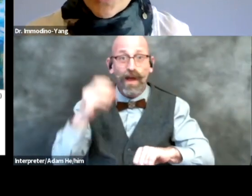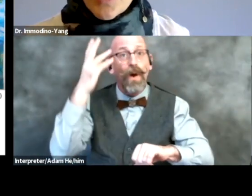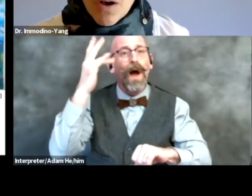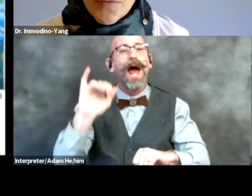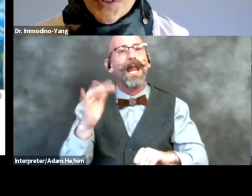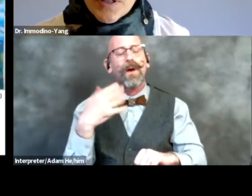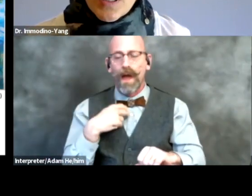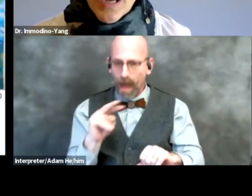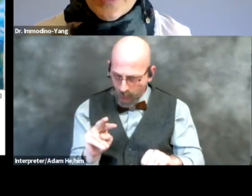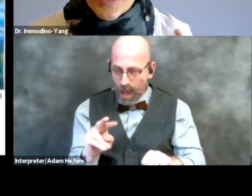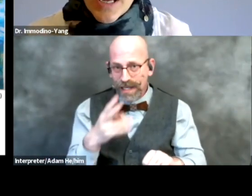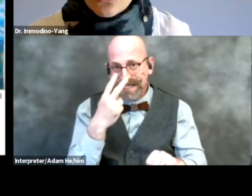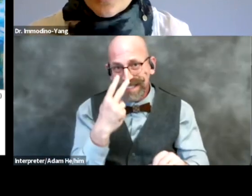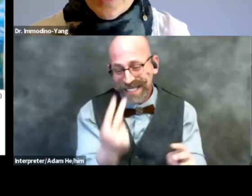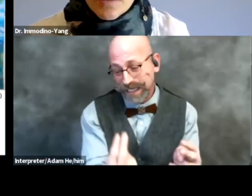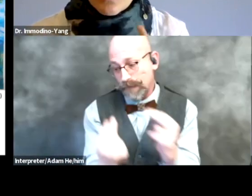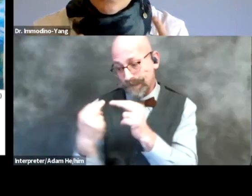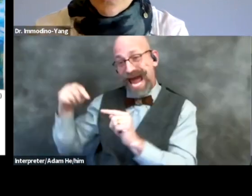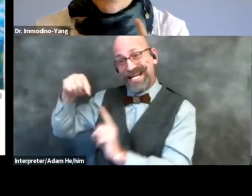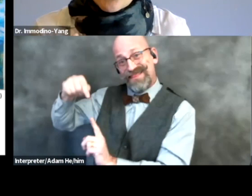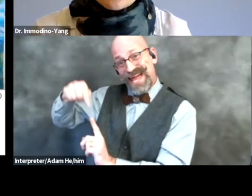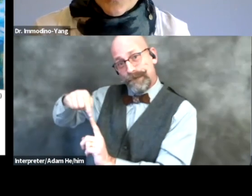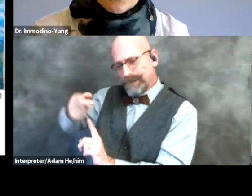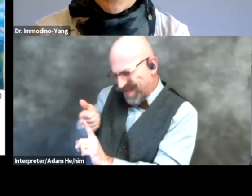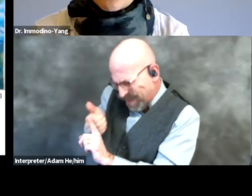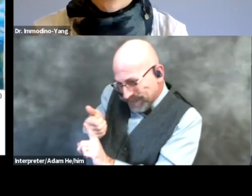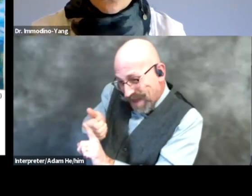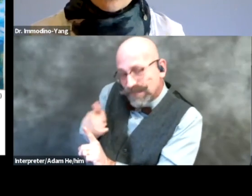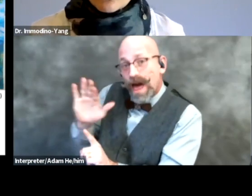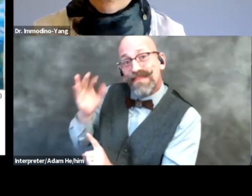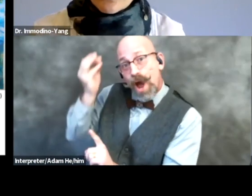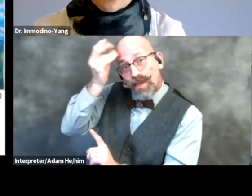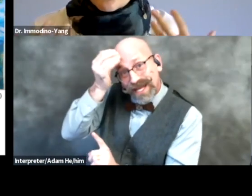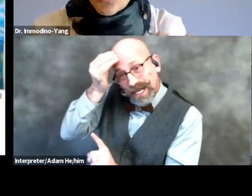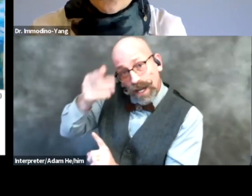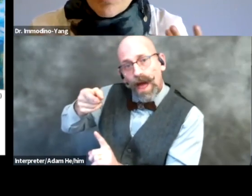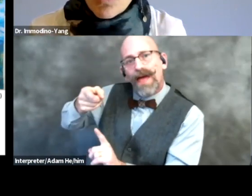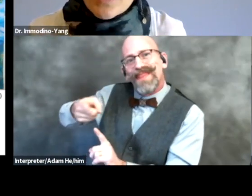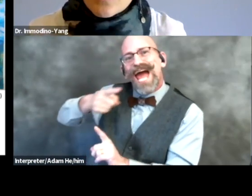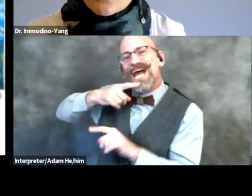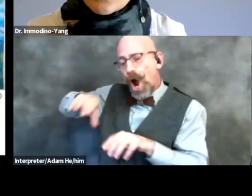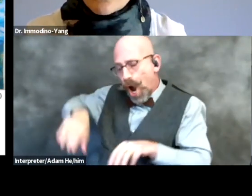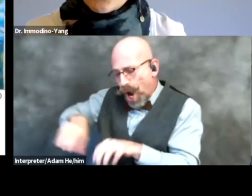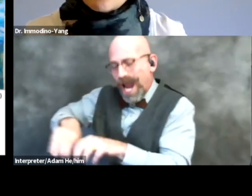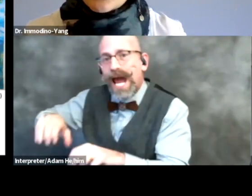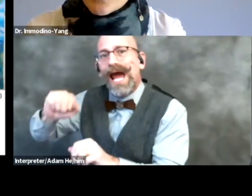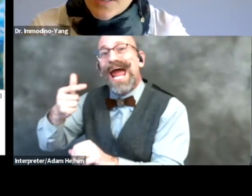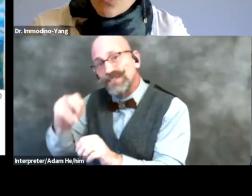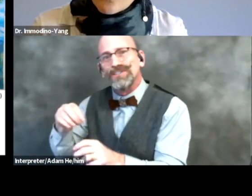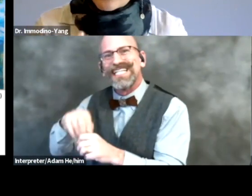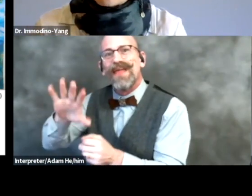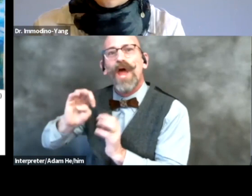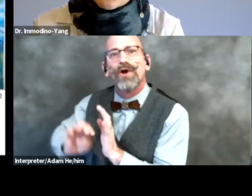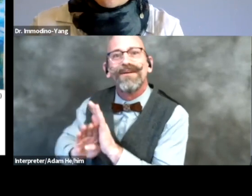thinkers themselves as agents of their own development, this notion of sort of autopoiesis in development,